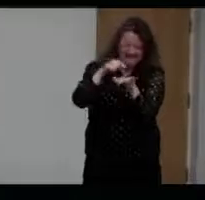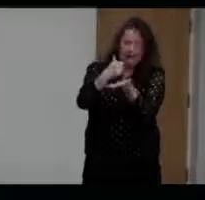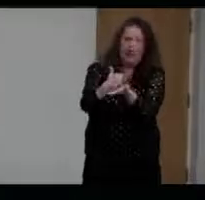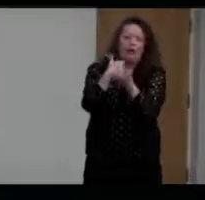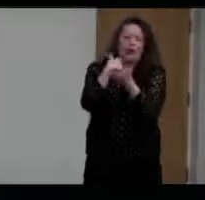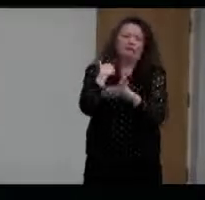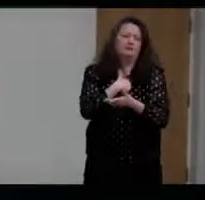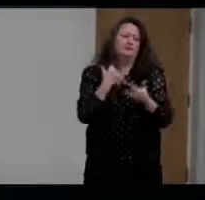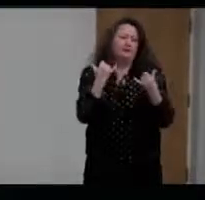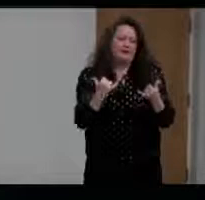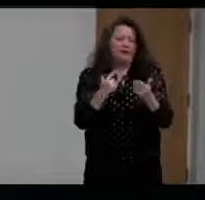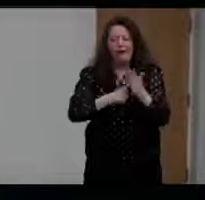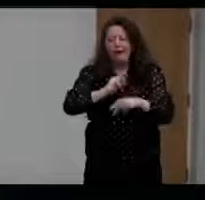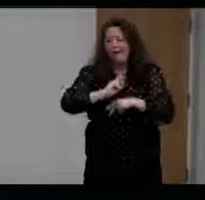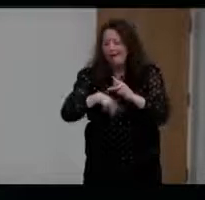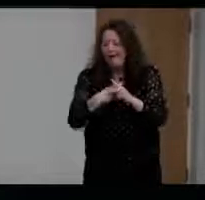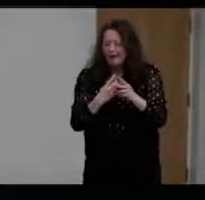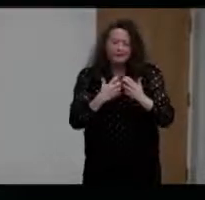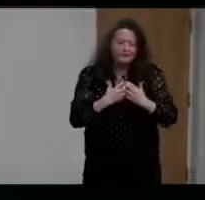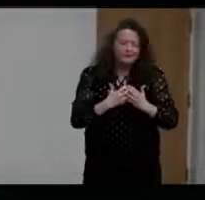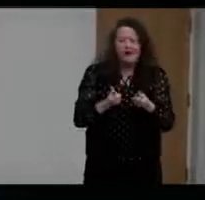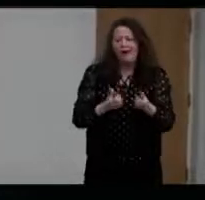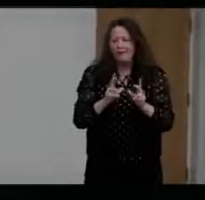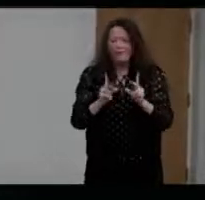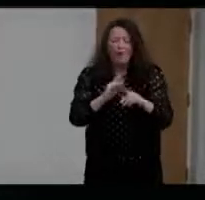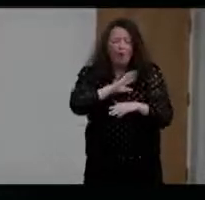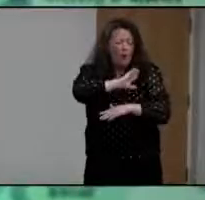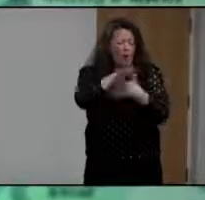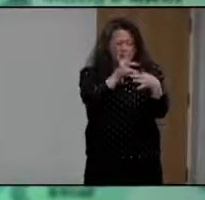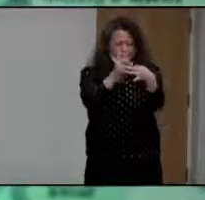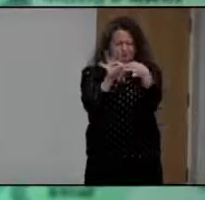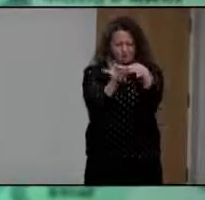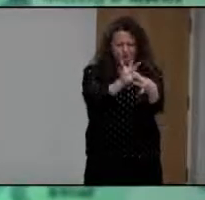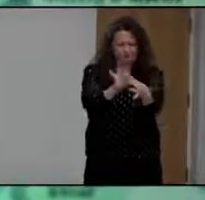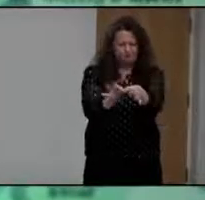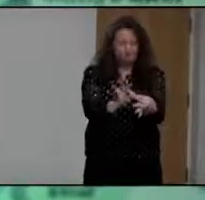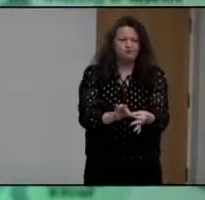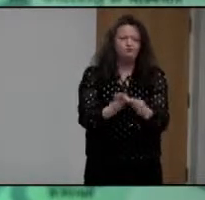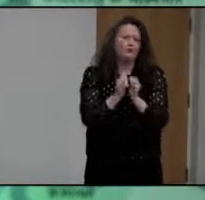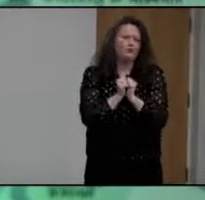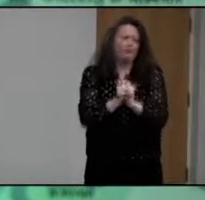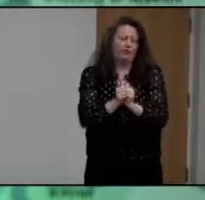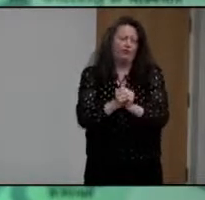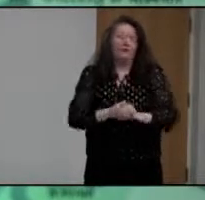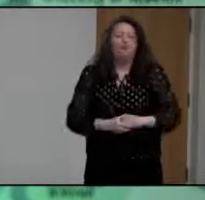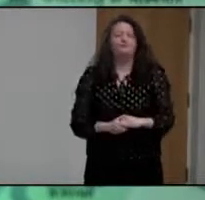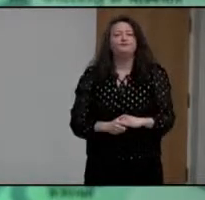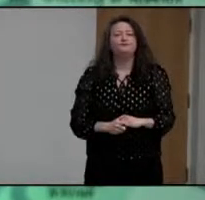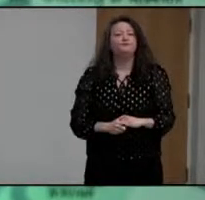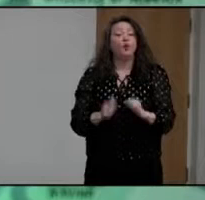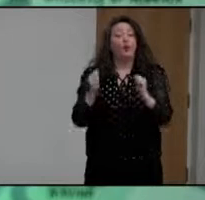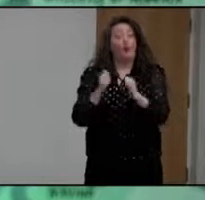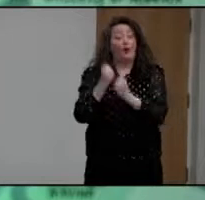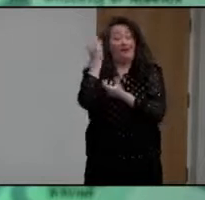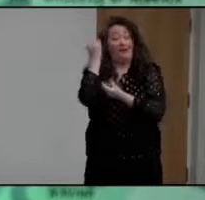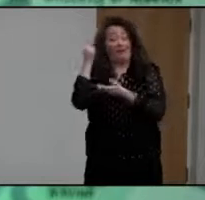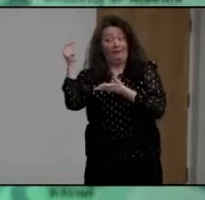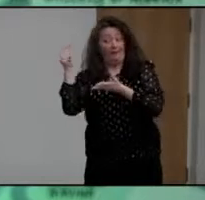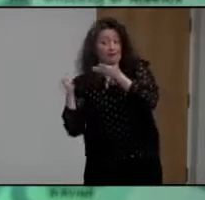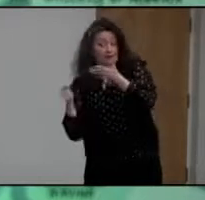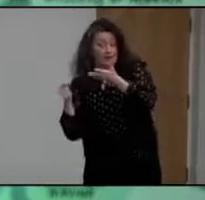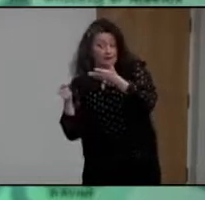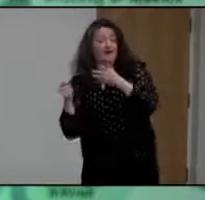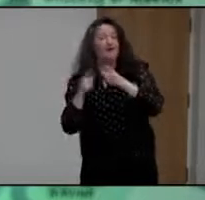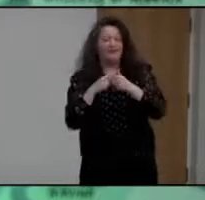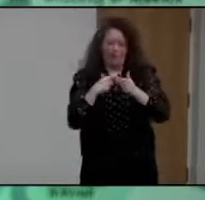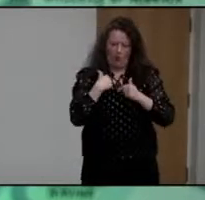type of machines, and they are all correlated. With all this trend, we need to identify